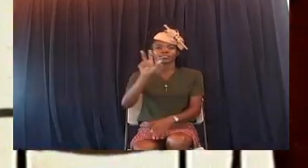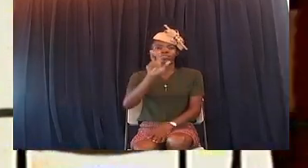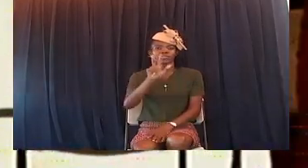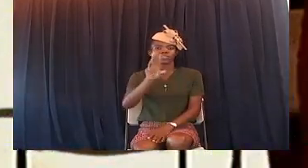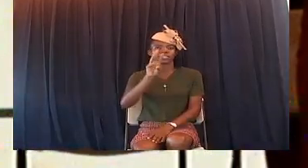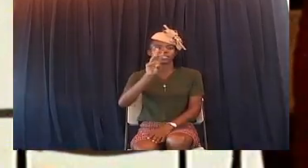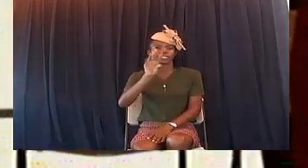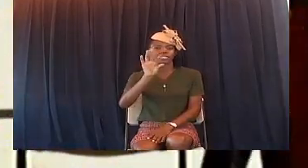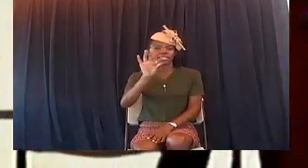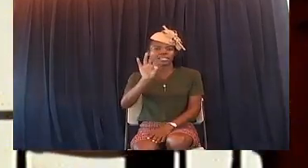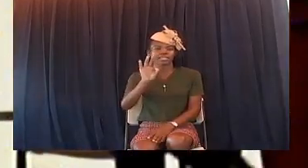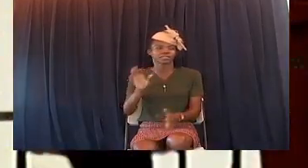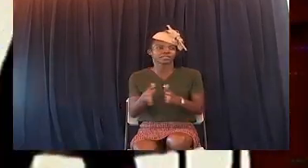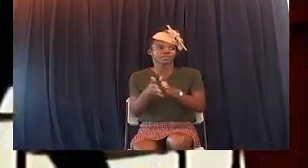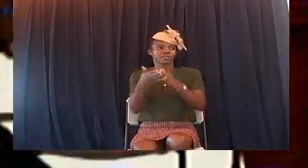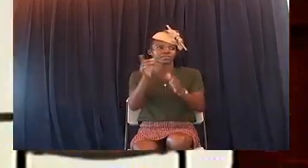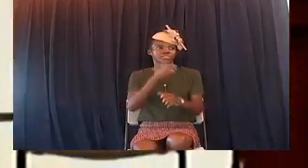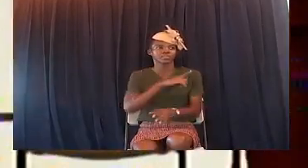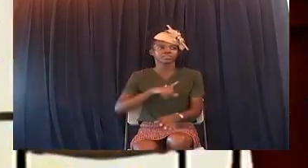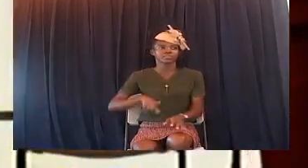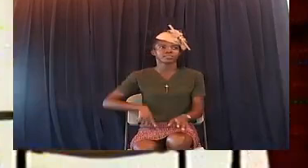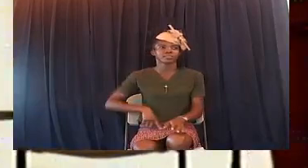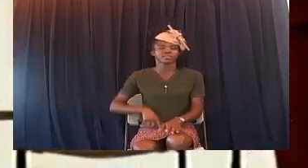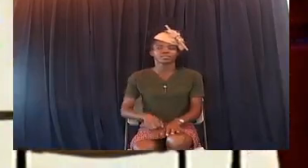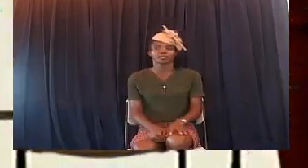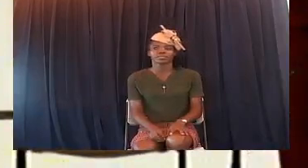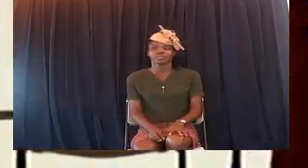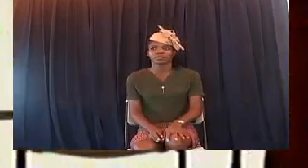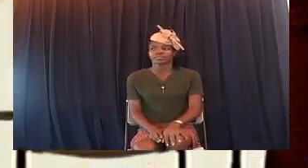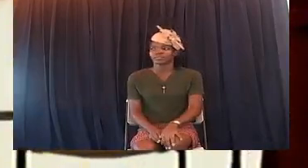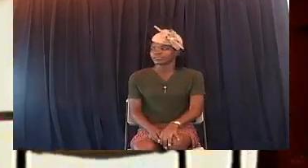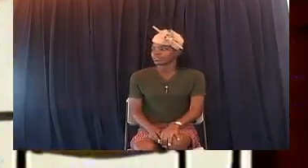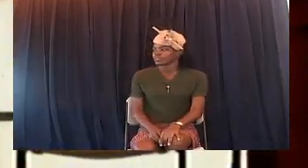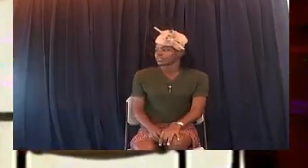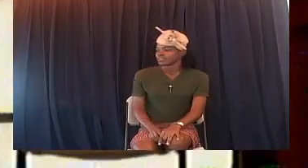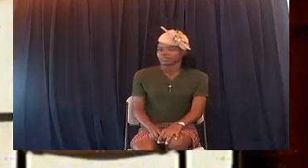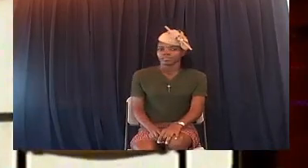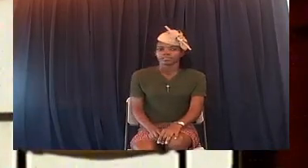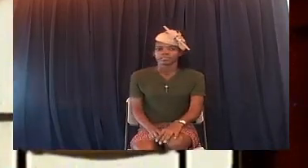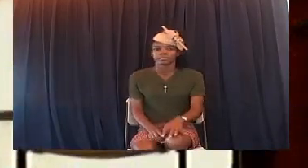39. Praise the Lord. If you find it, you can just praise the Lord.